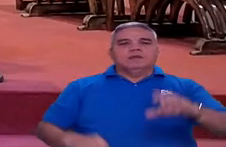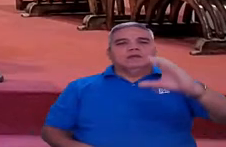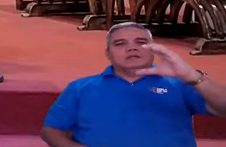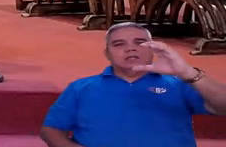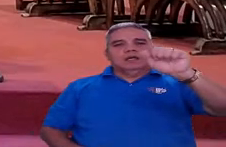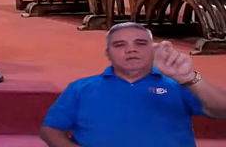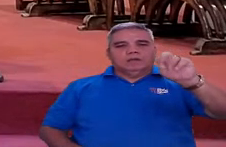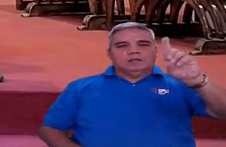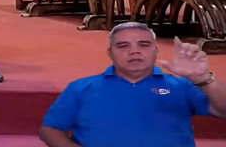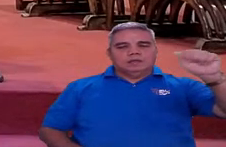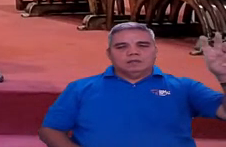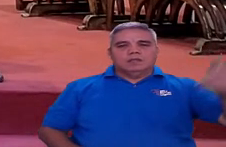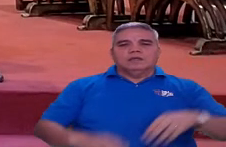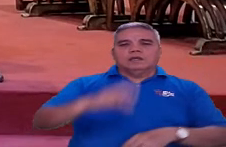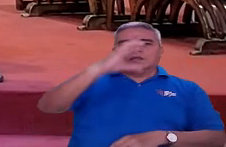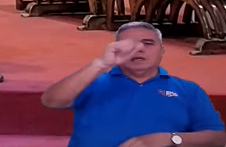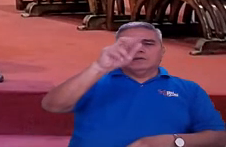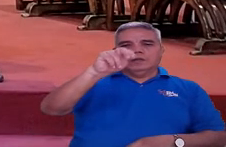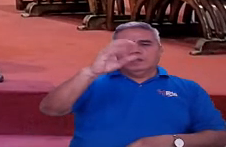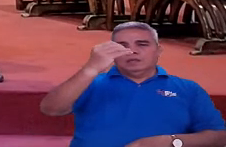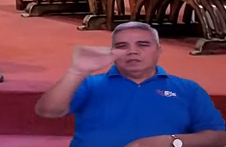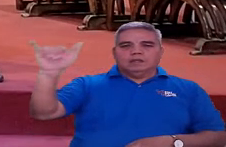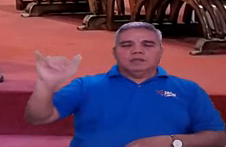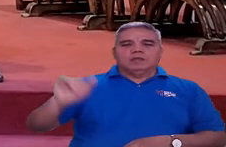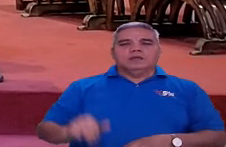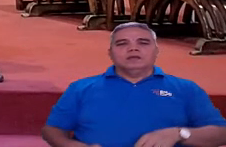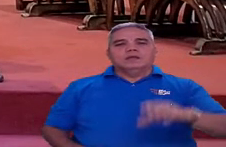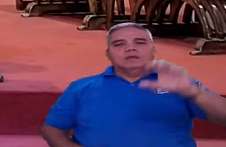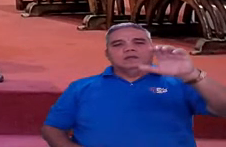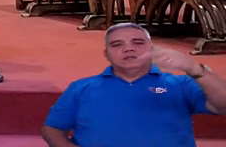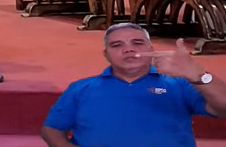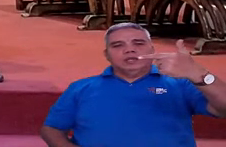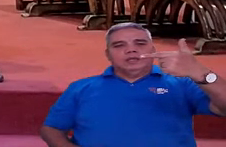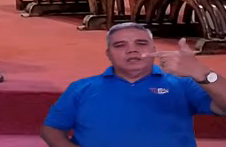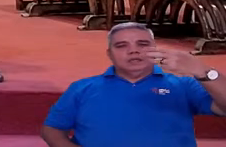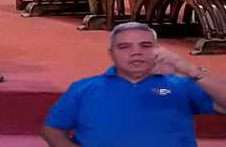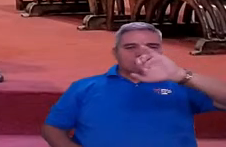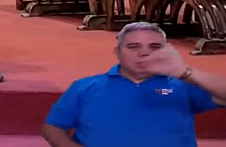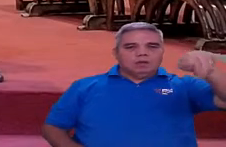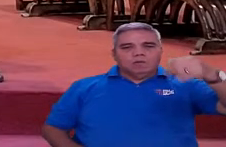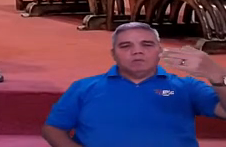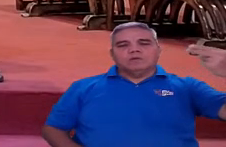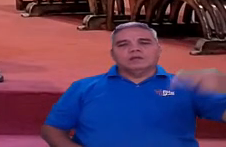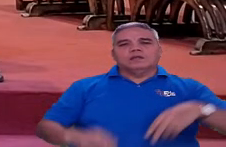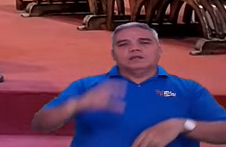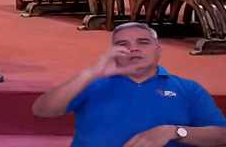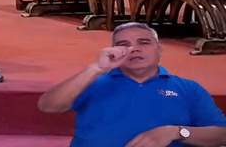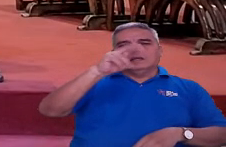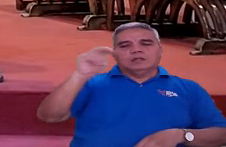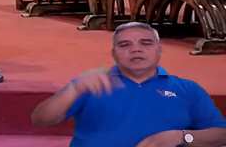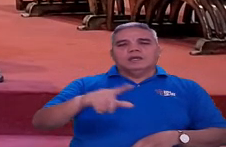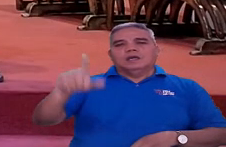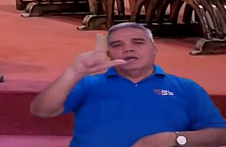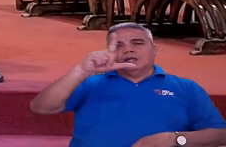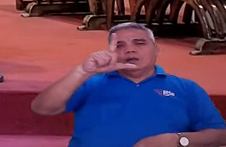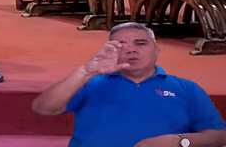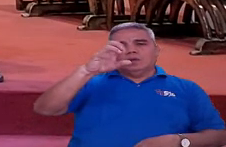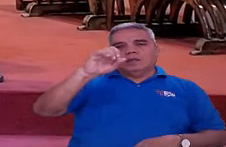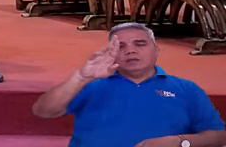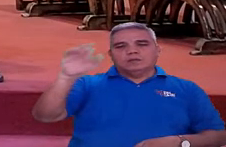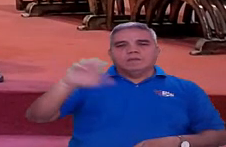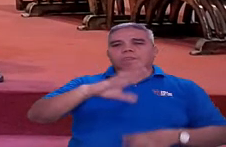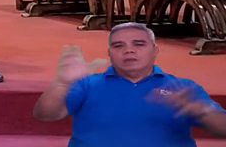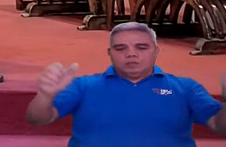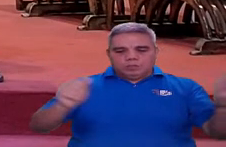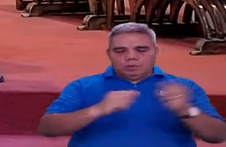Algerad Candawan, Pastor and Mrs. Canoy Julius, Pastor and Mrs. Jehu Canoy, and Pastor Louis Lapasigi.